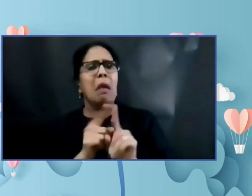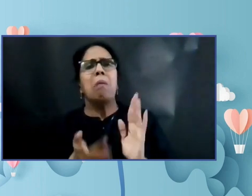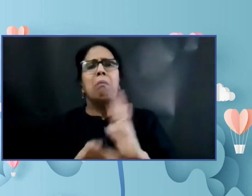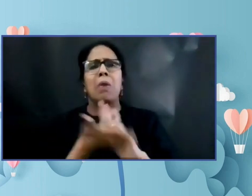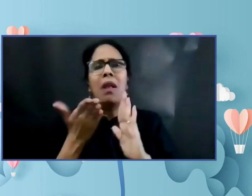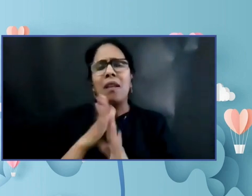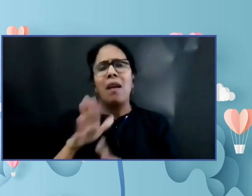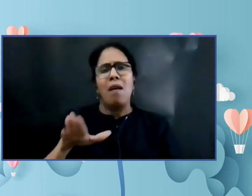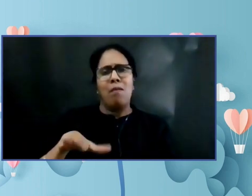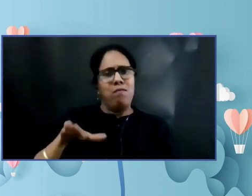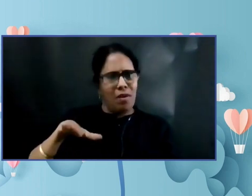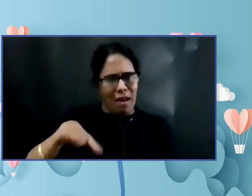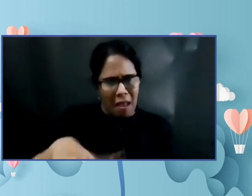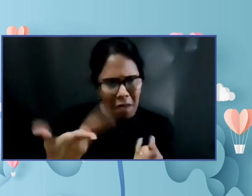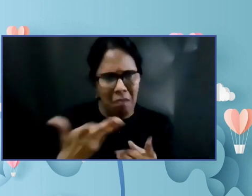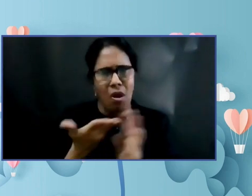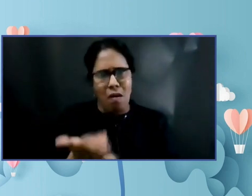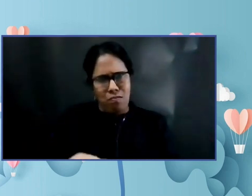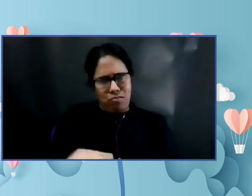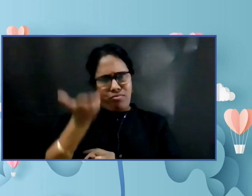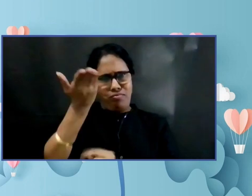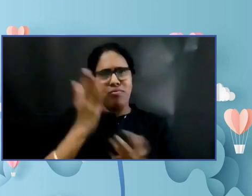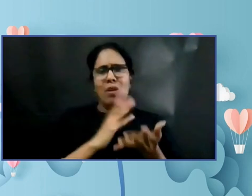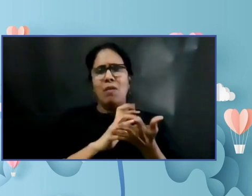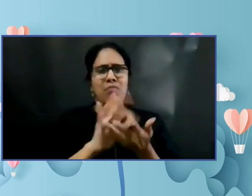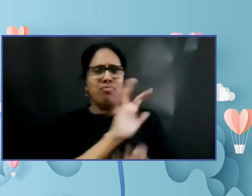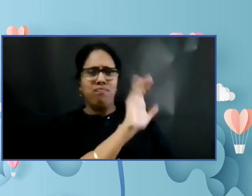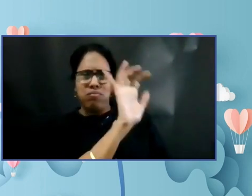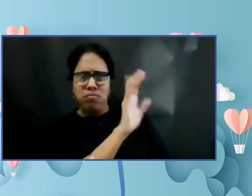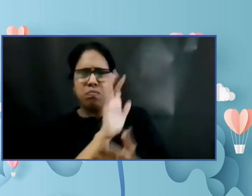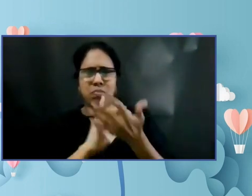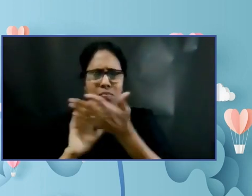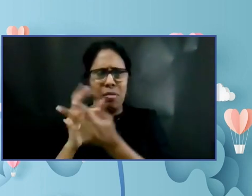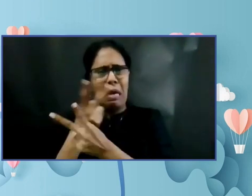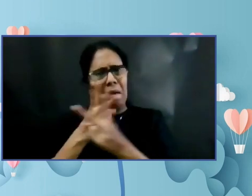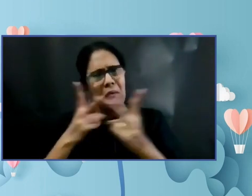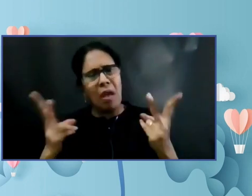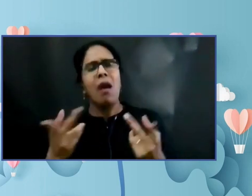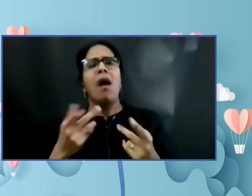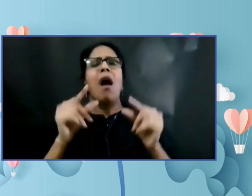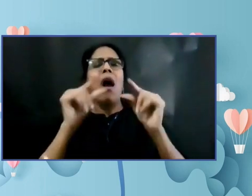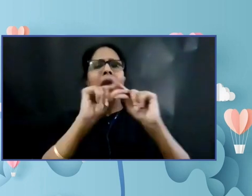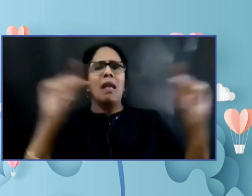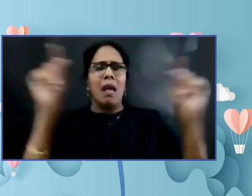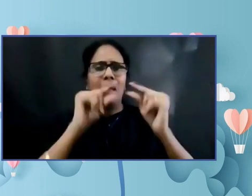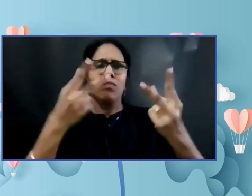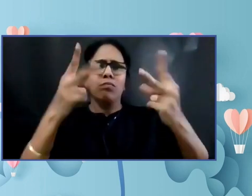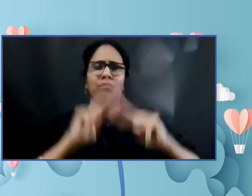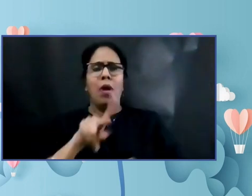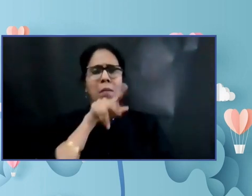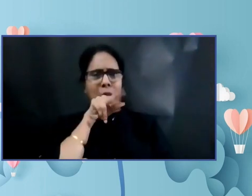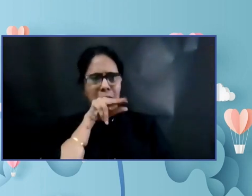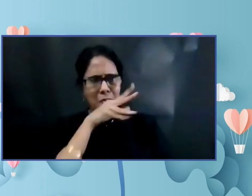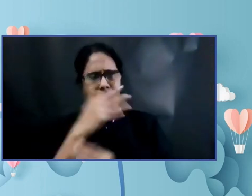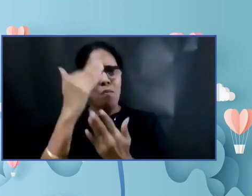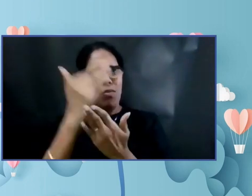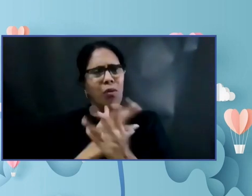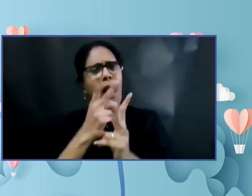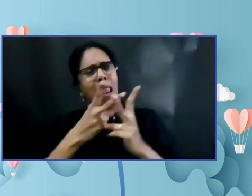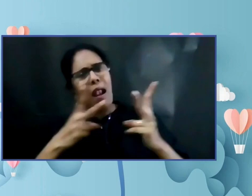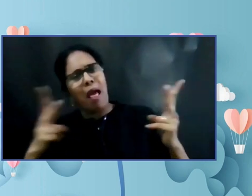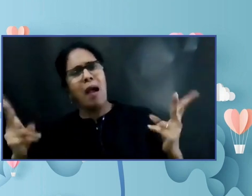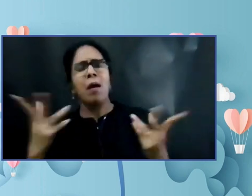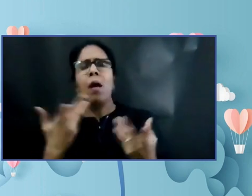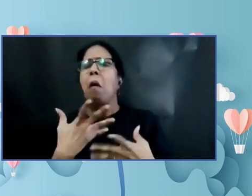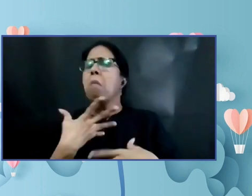ramps and elevators and braille signs and text-to-speech programs as we want. We